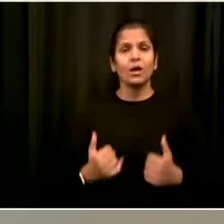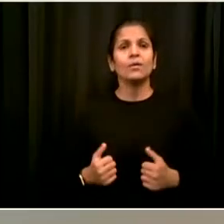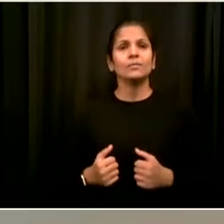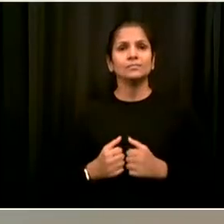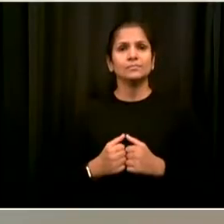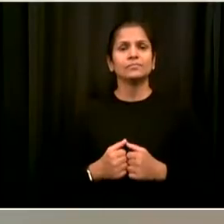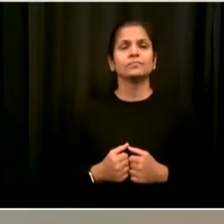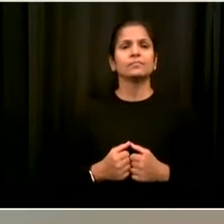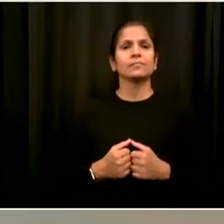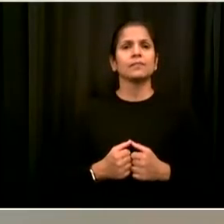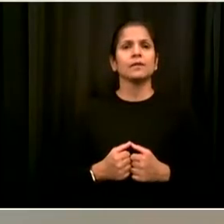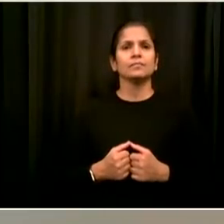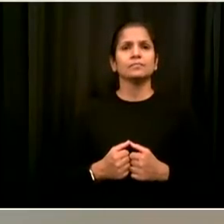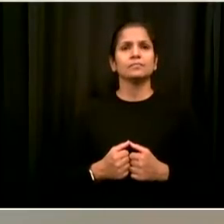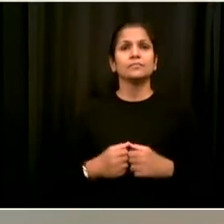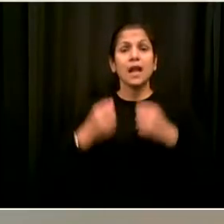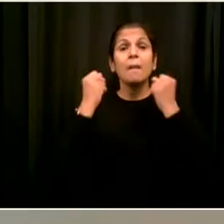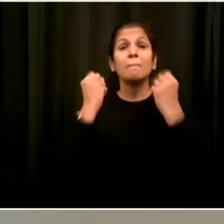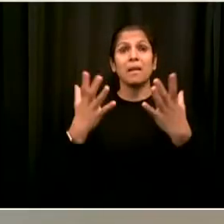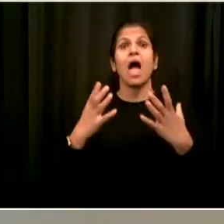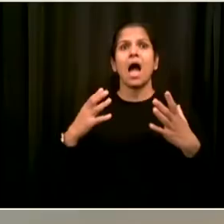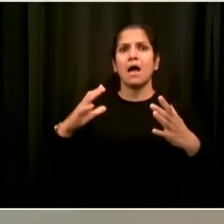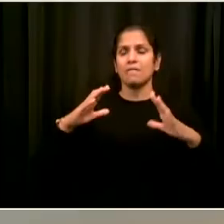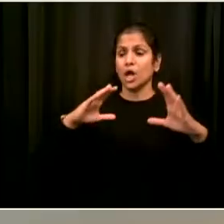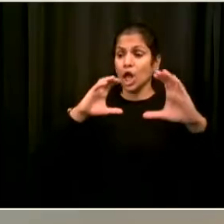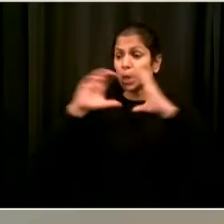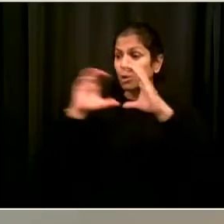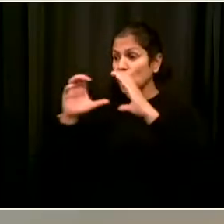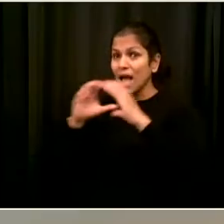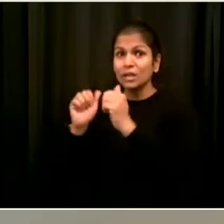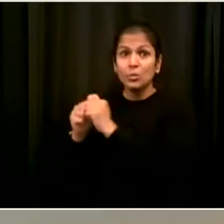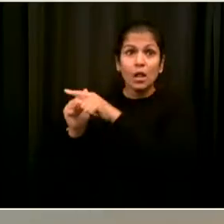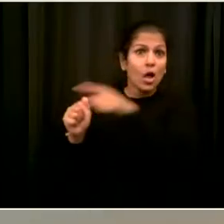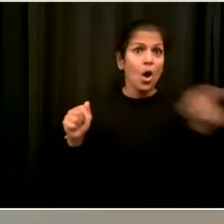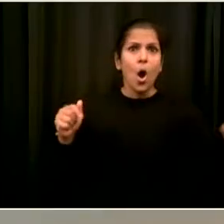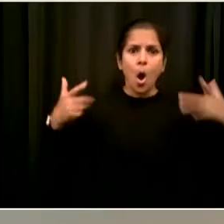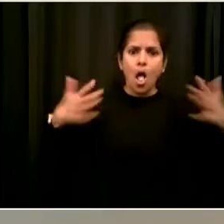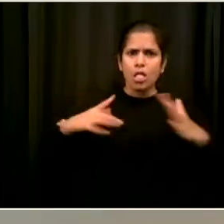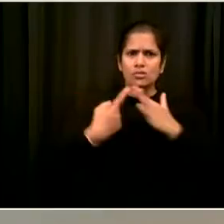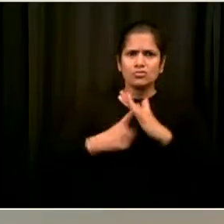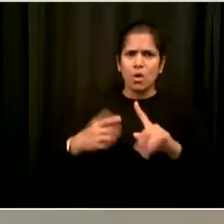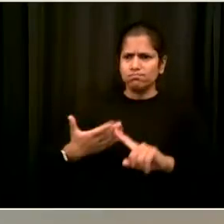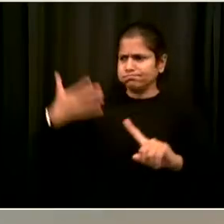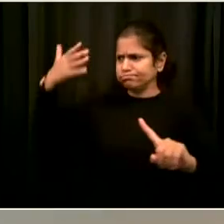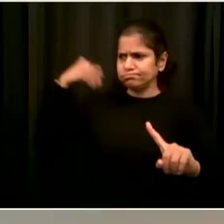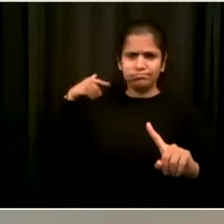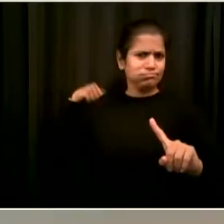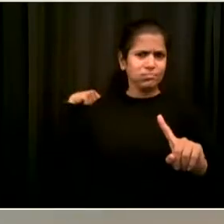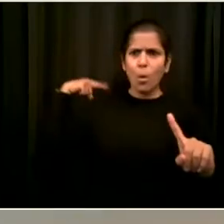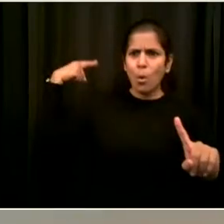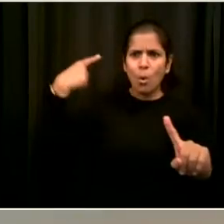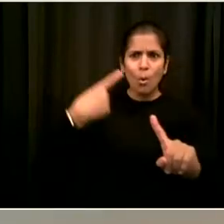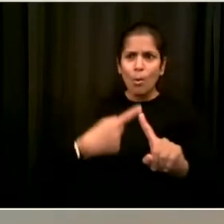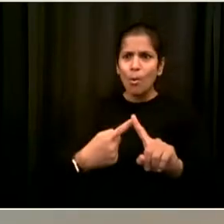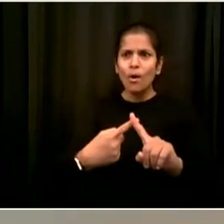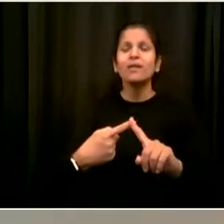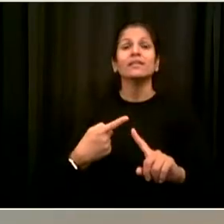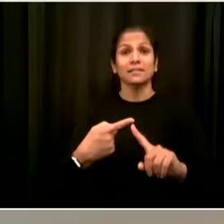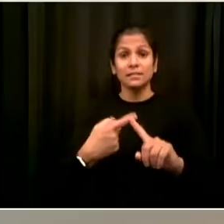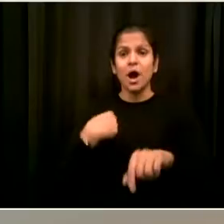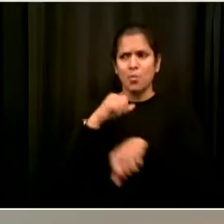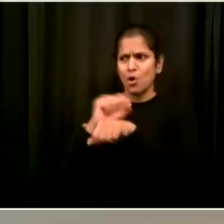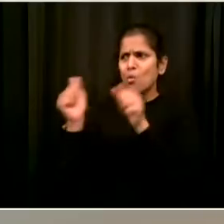of this communication has already started. We've been in ongoing communication with community-based organizations, tenant leaders throughout the pandemic, and